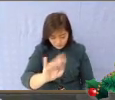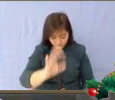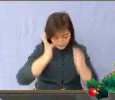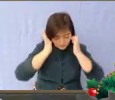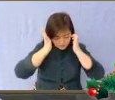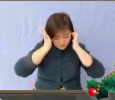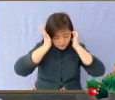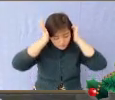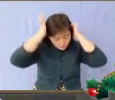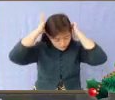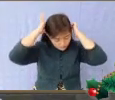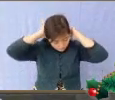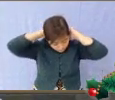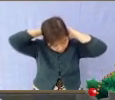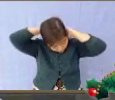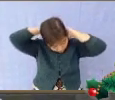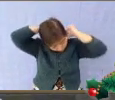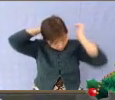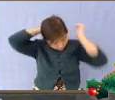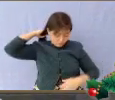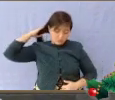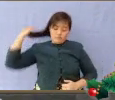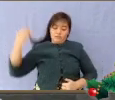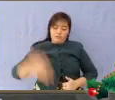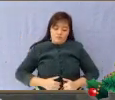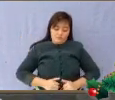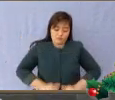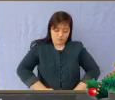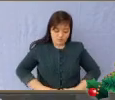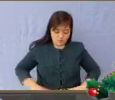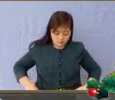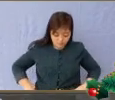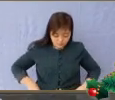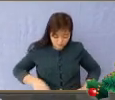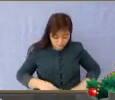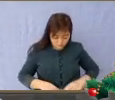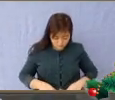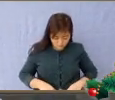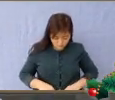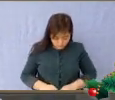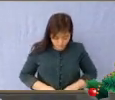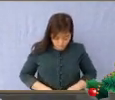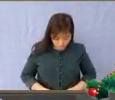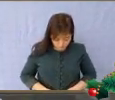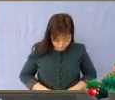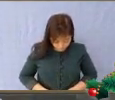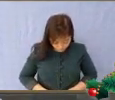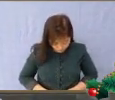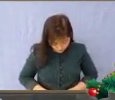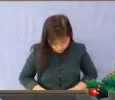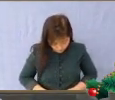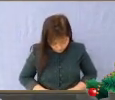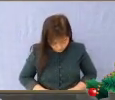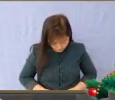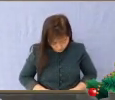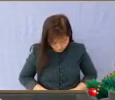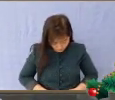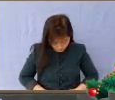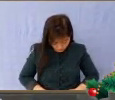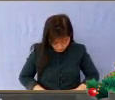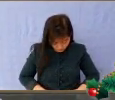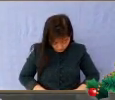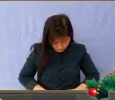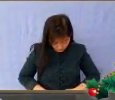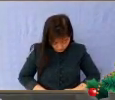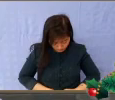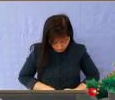our trouble." Si Paul po nagsasalita po dito. "We would not have you ignorant of our trouble